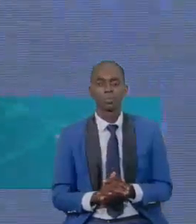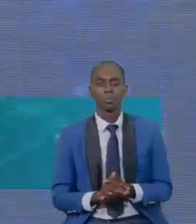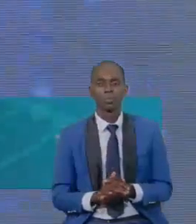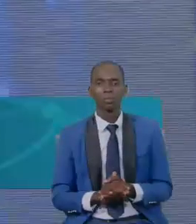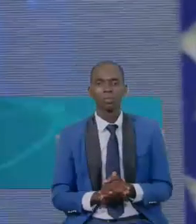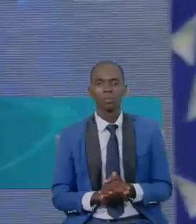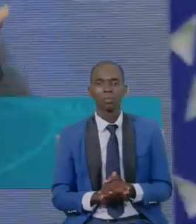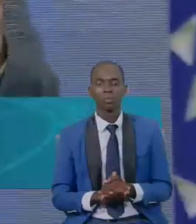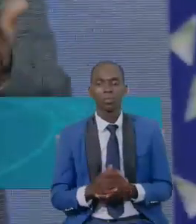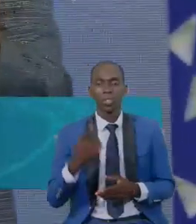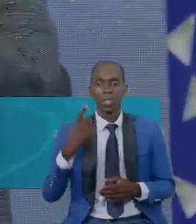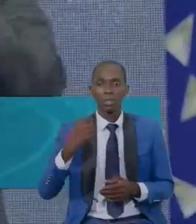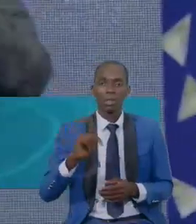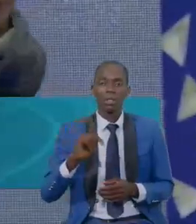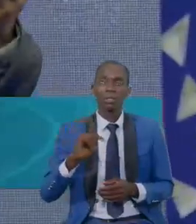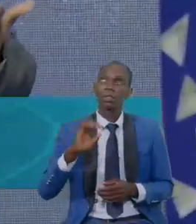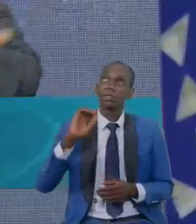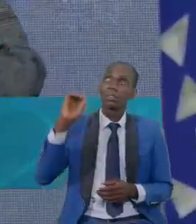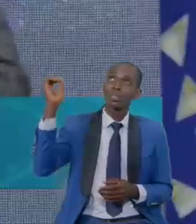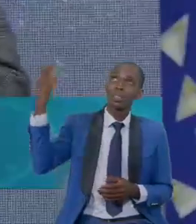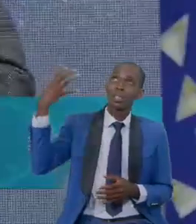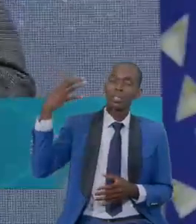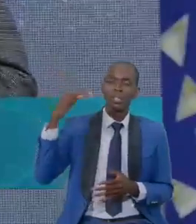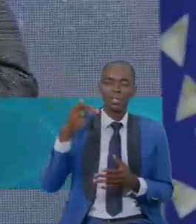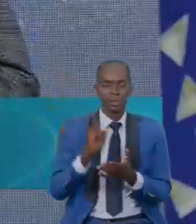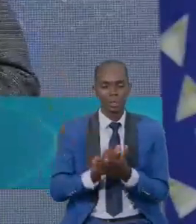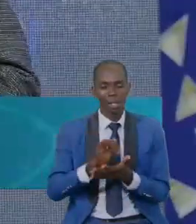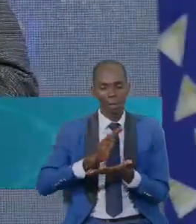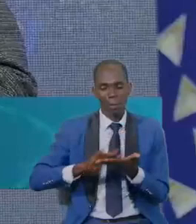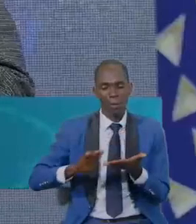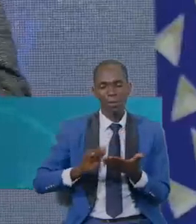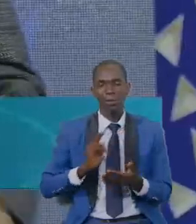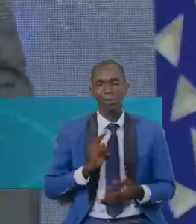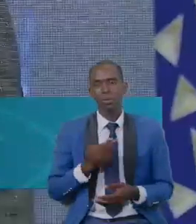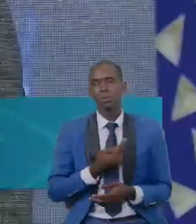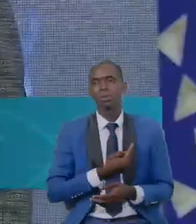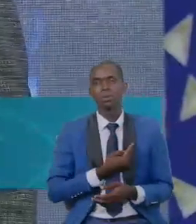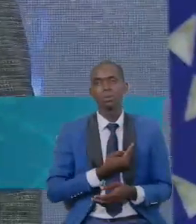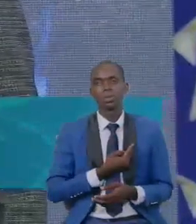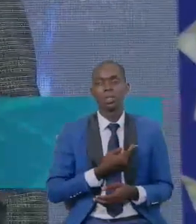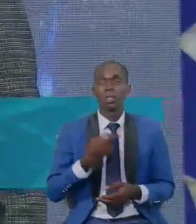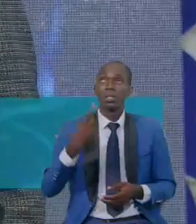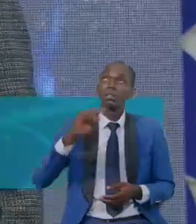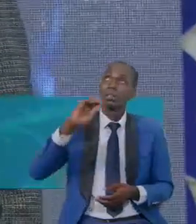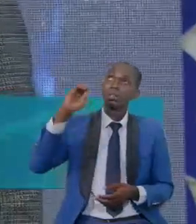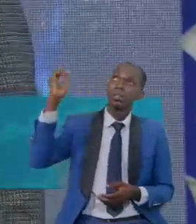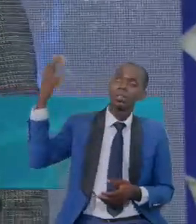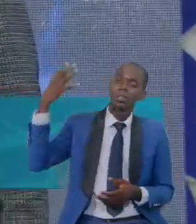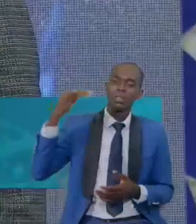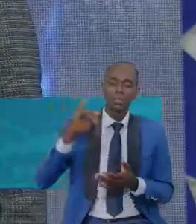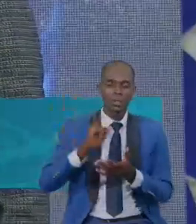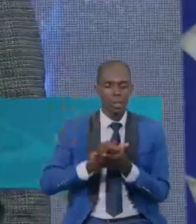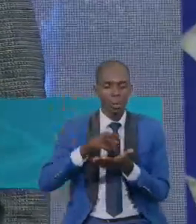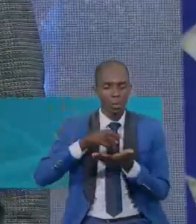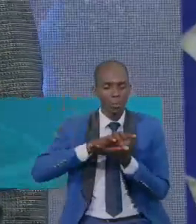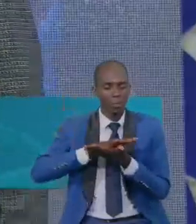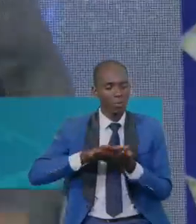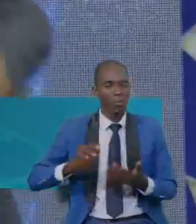The grace that pardons us. The grace that purifies